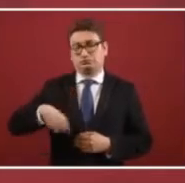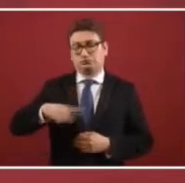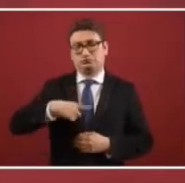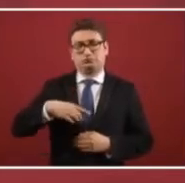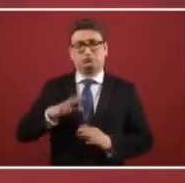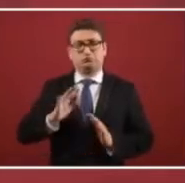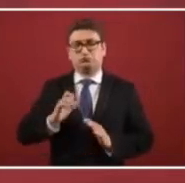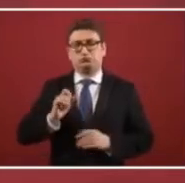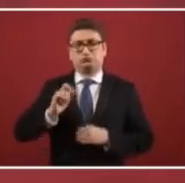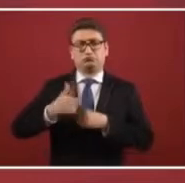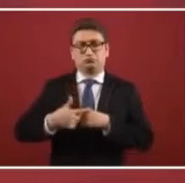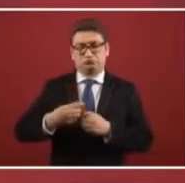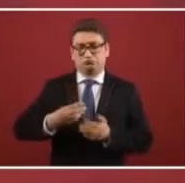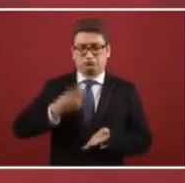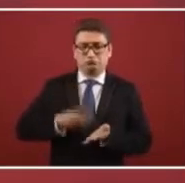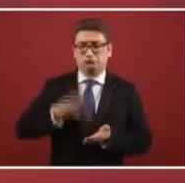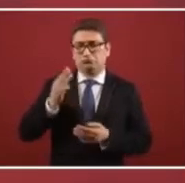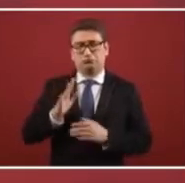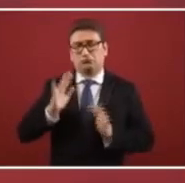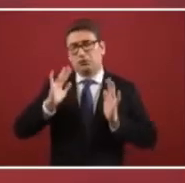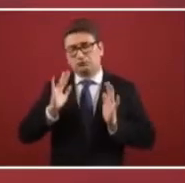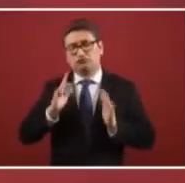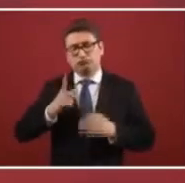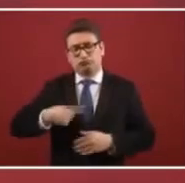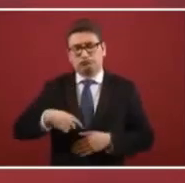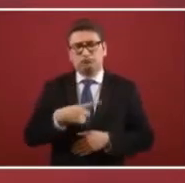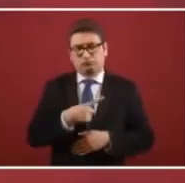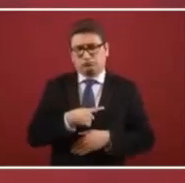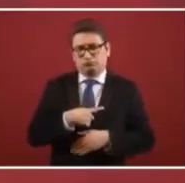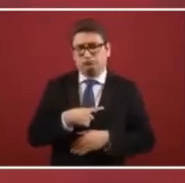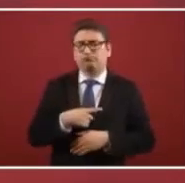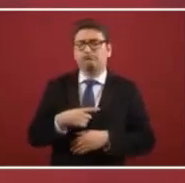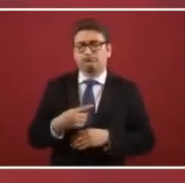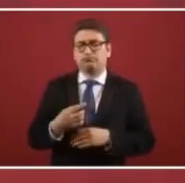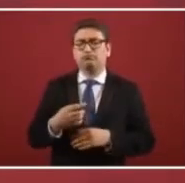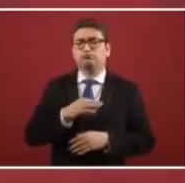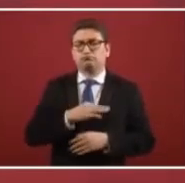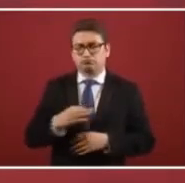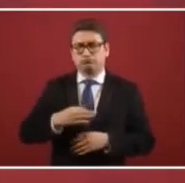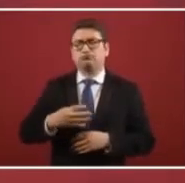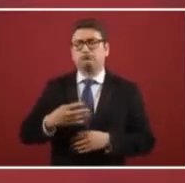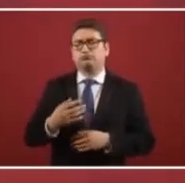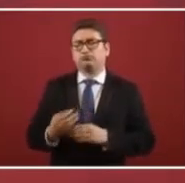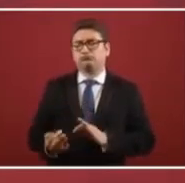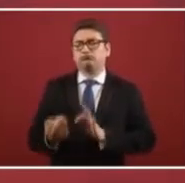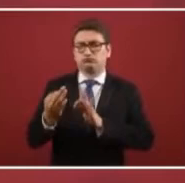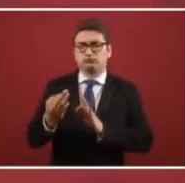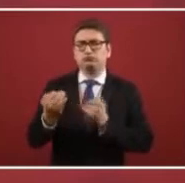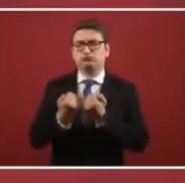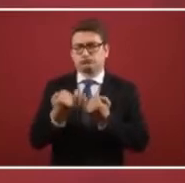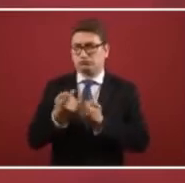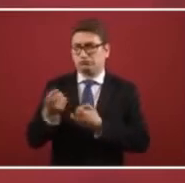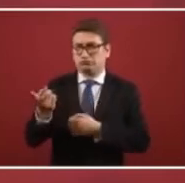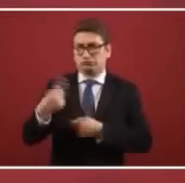they decide that we've done an infraction, then we will defend ourselves, and we